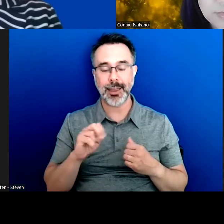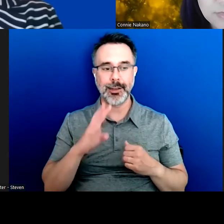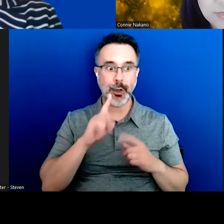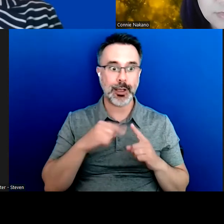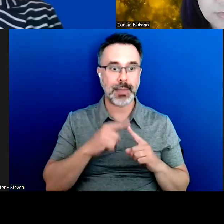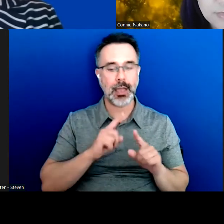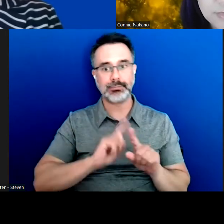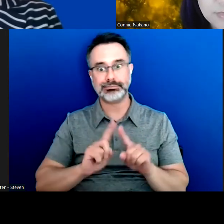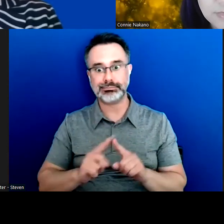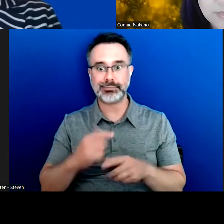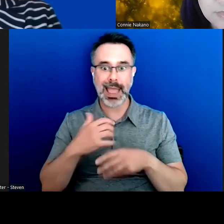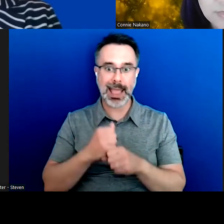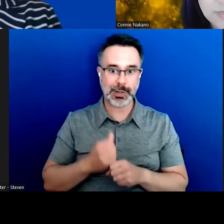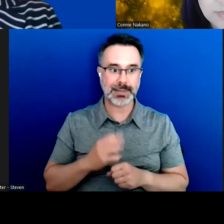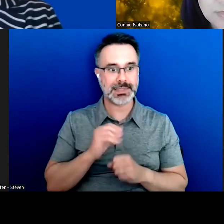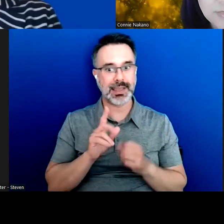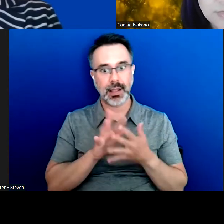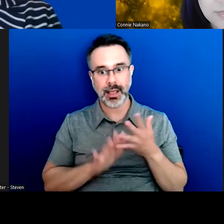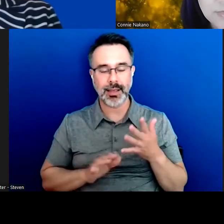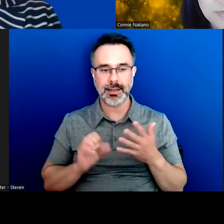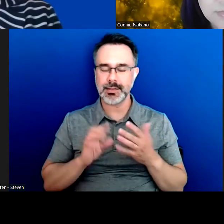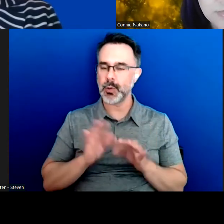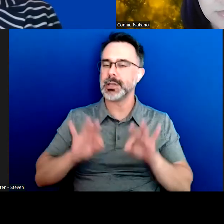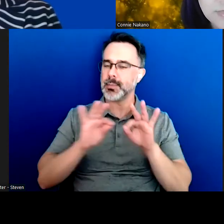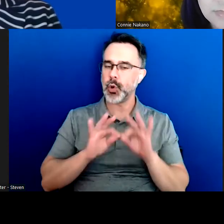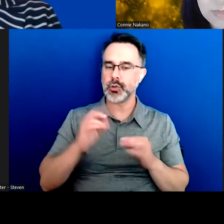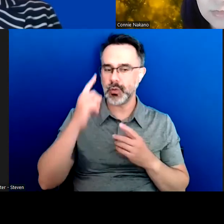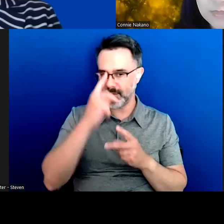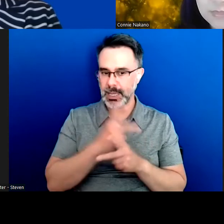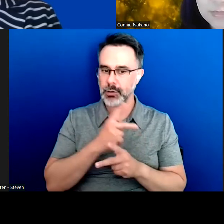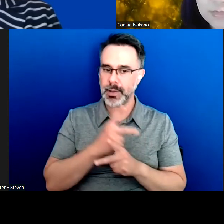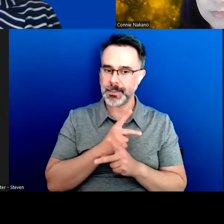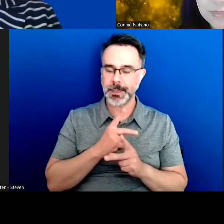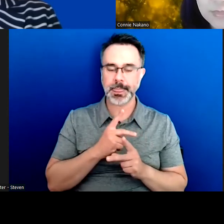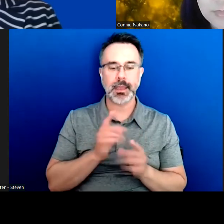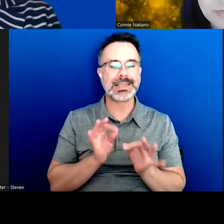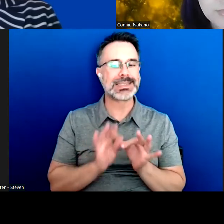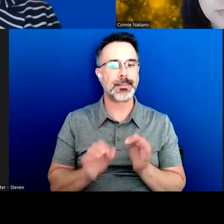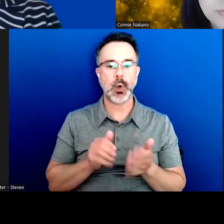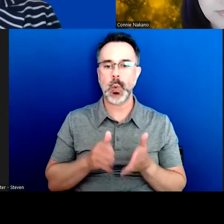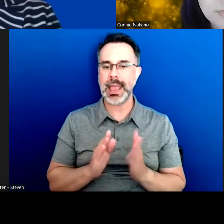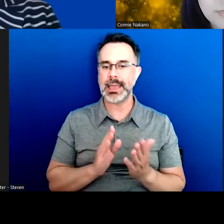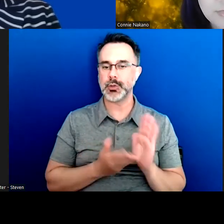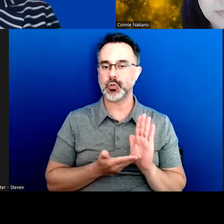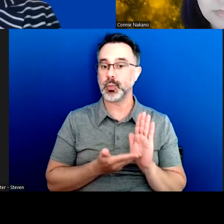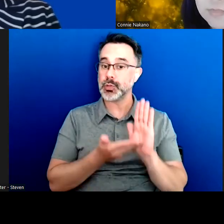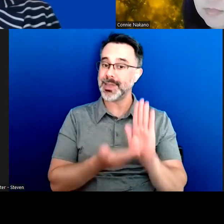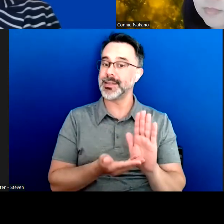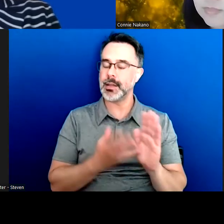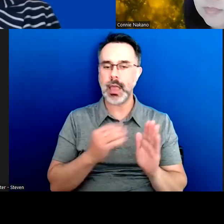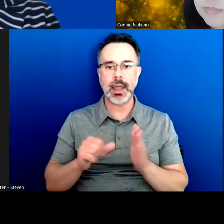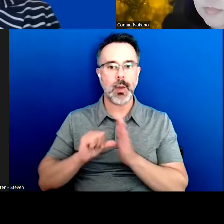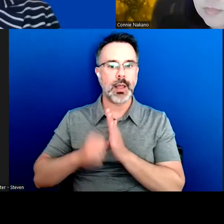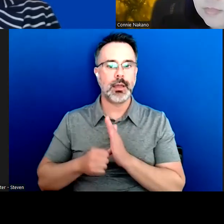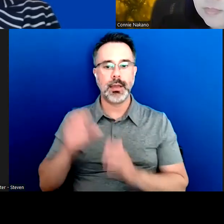right? So I think it's important that we figure out that simple way to present it. And I also just want to really elevate Brenda's